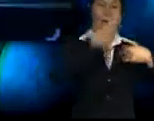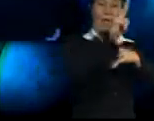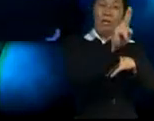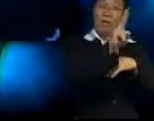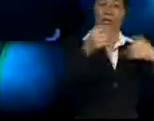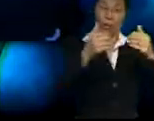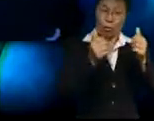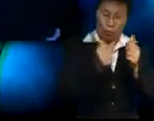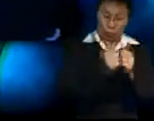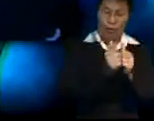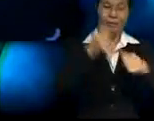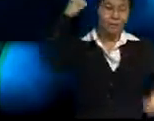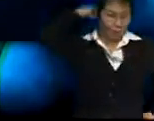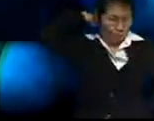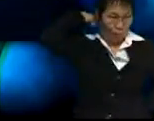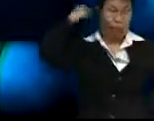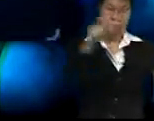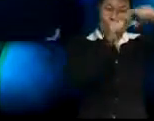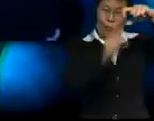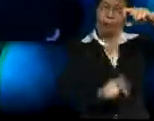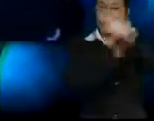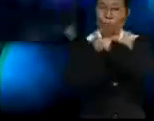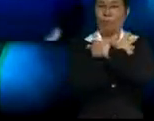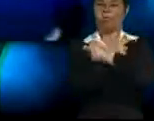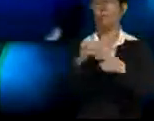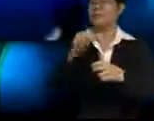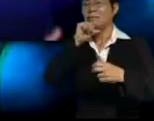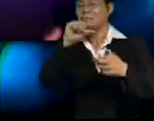backbone and invertebrates without backbone.